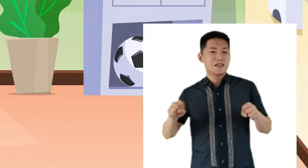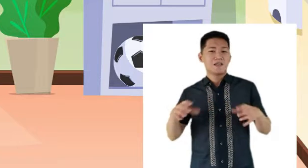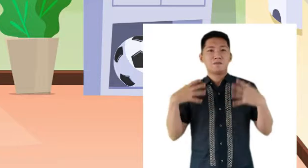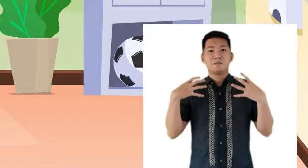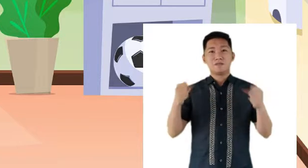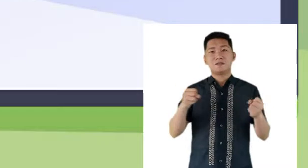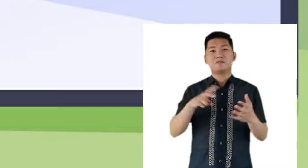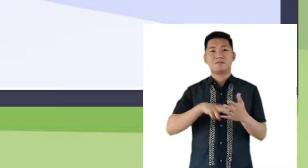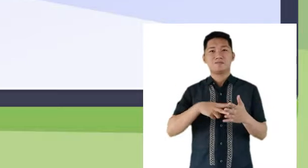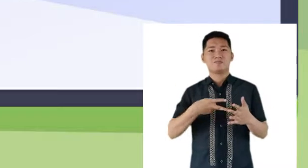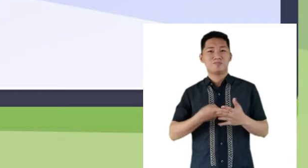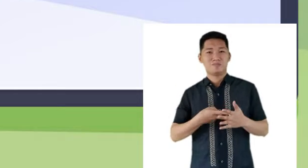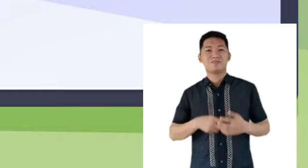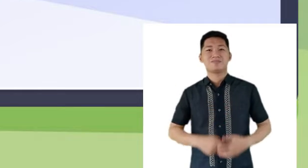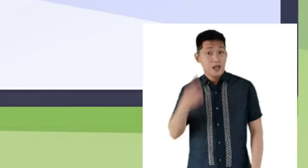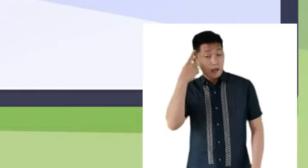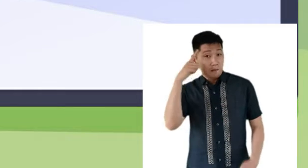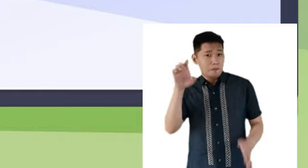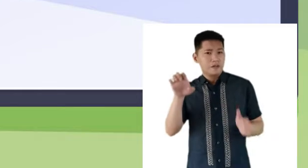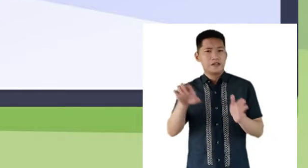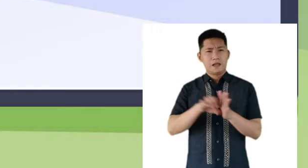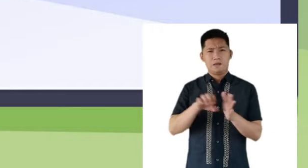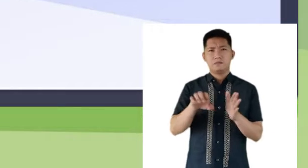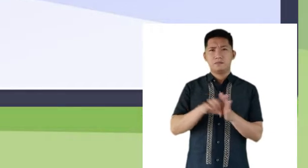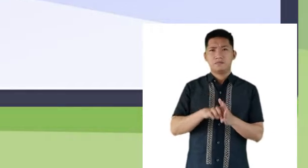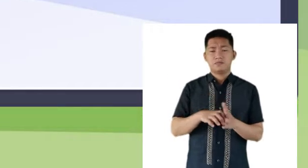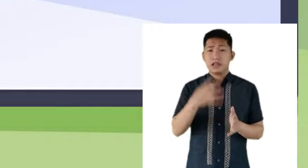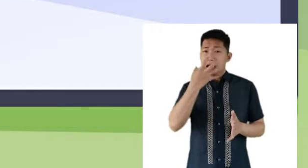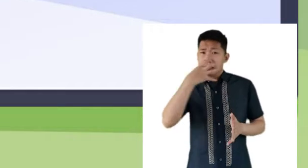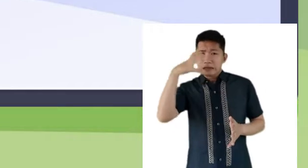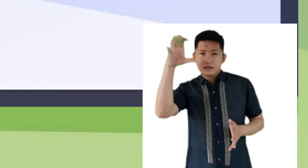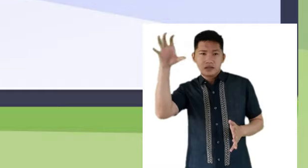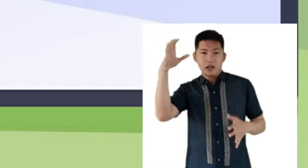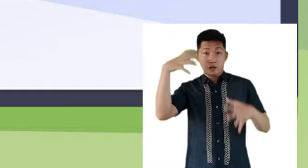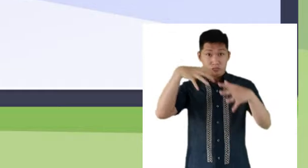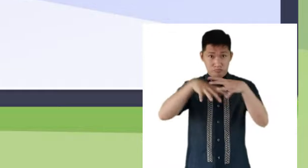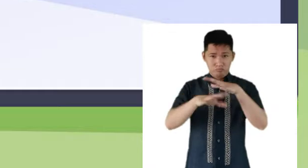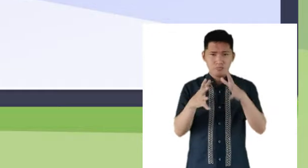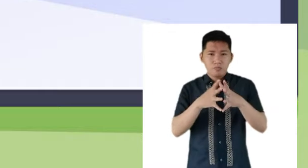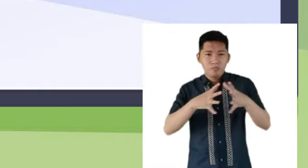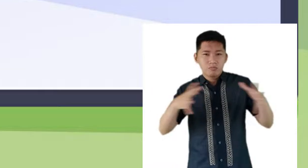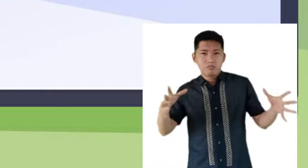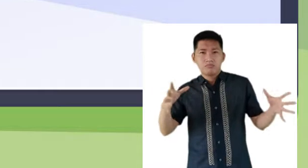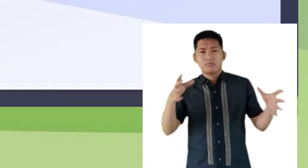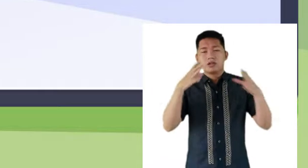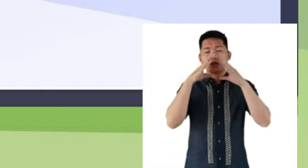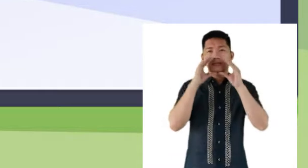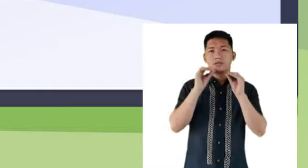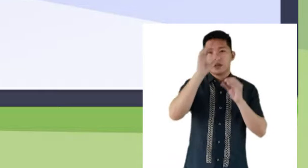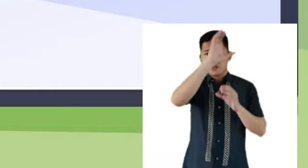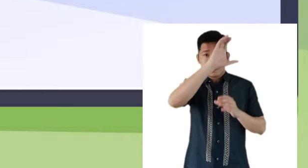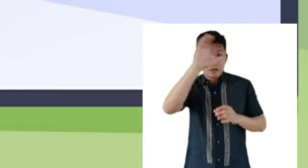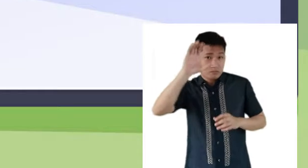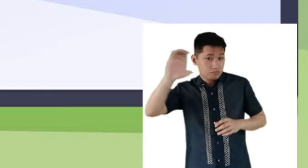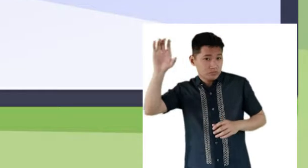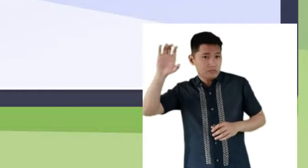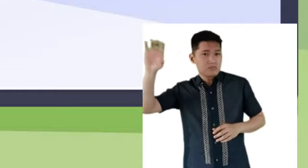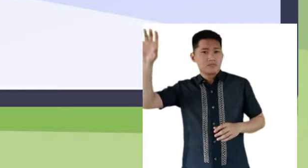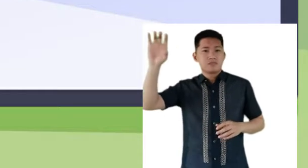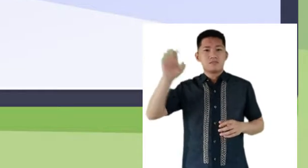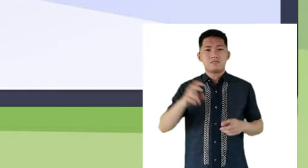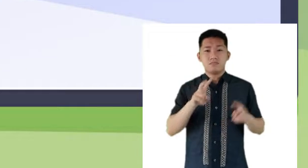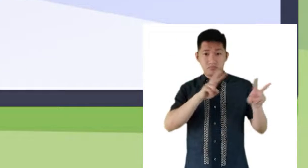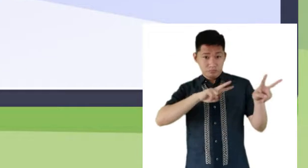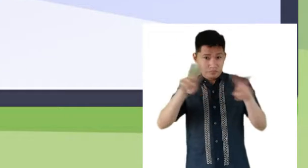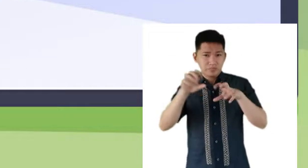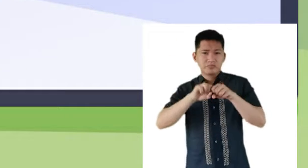and meaningful. For example, the sun was covered by big, lonely clouds. The